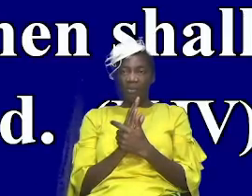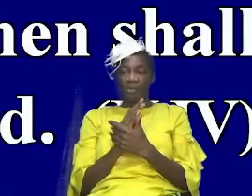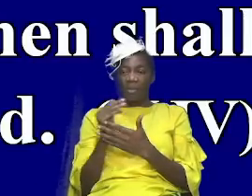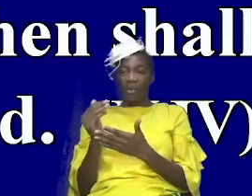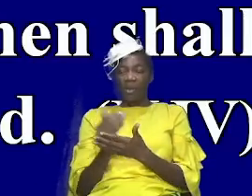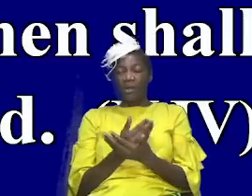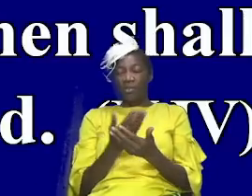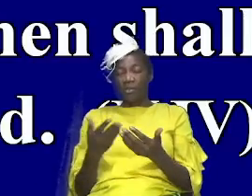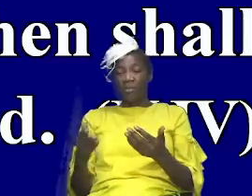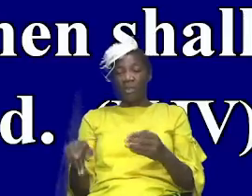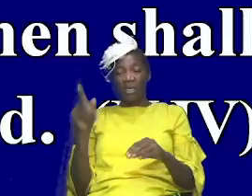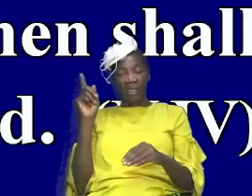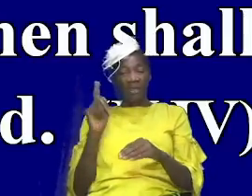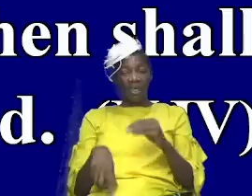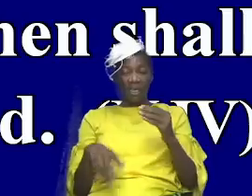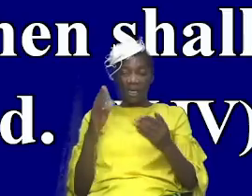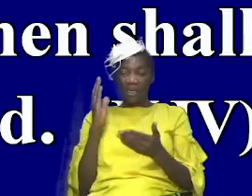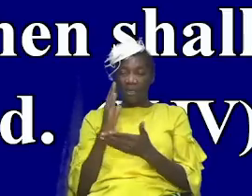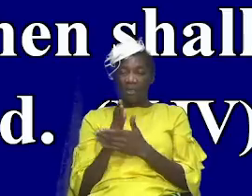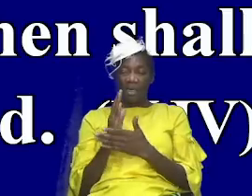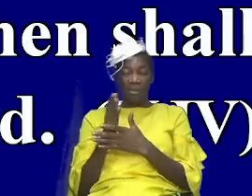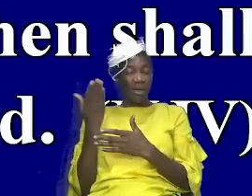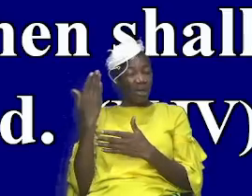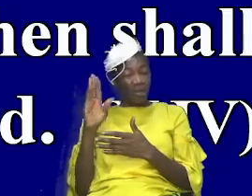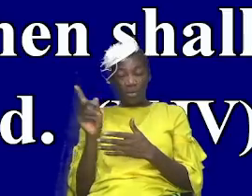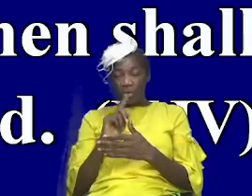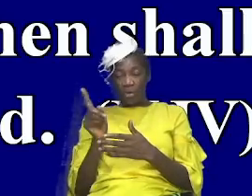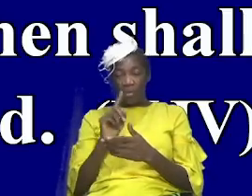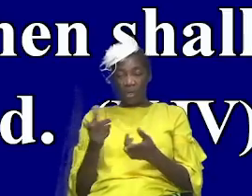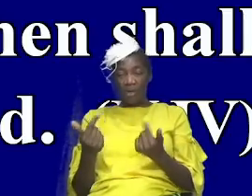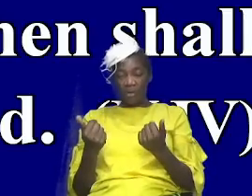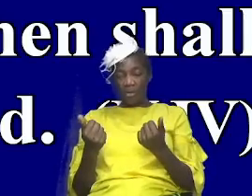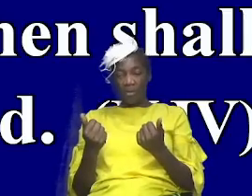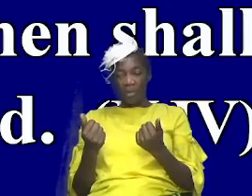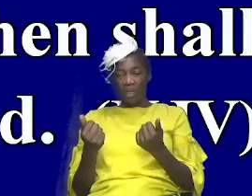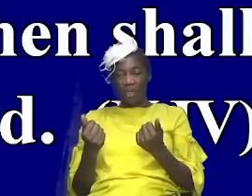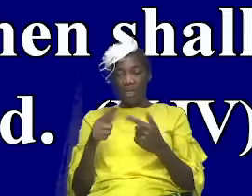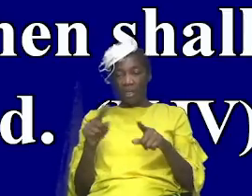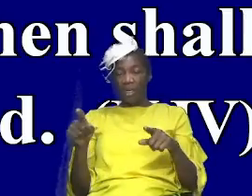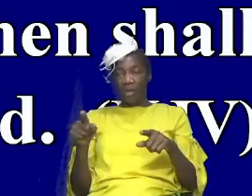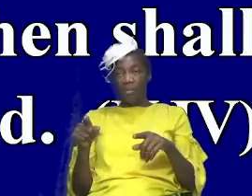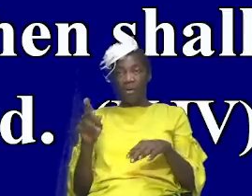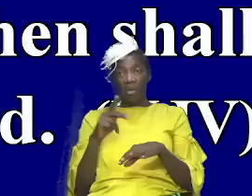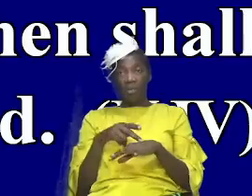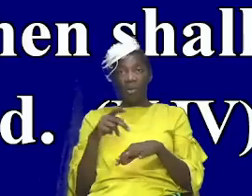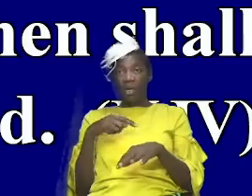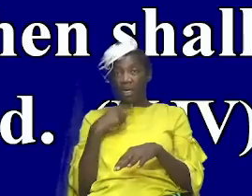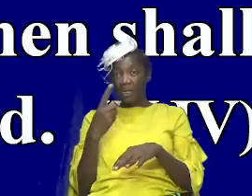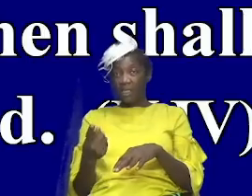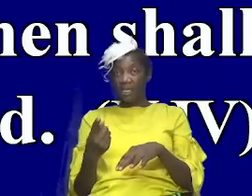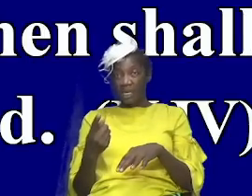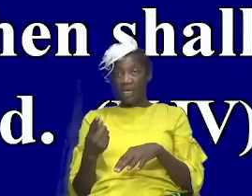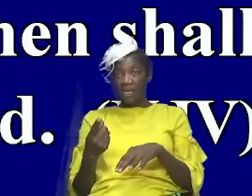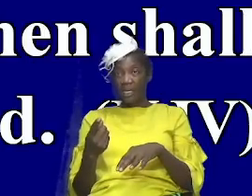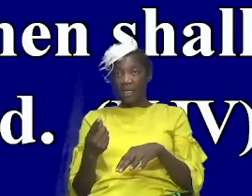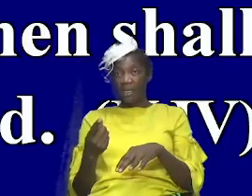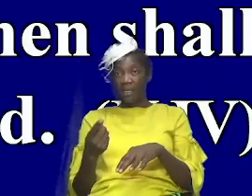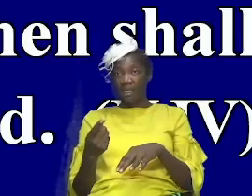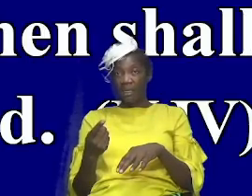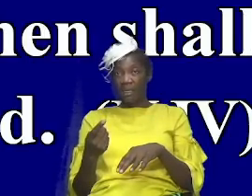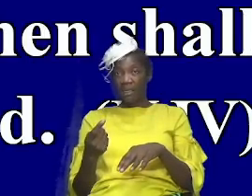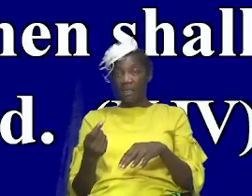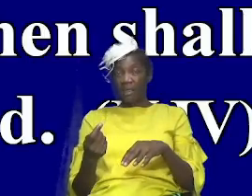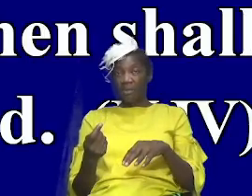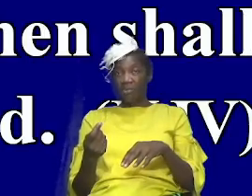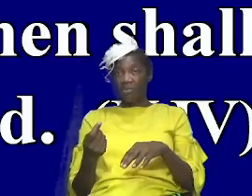things we can never resolve because you don't even know where it is coming from. But Paul said something to the church at Corinth. And here is what he said in